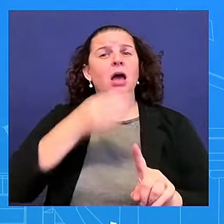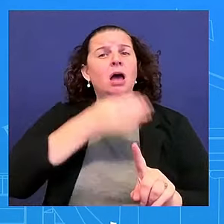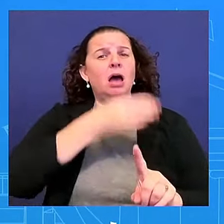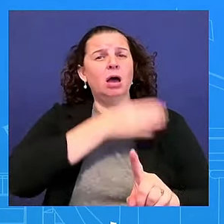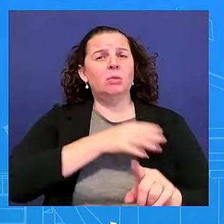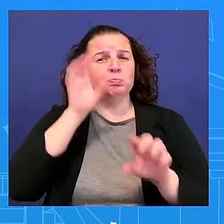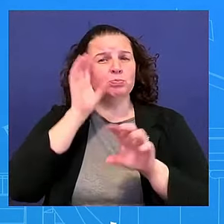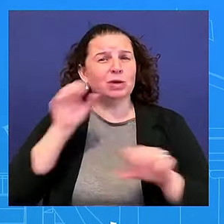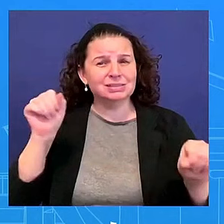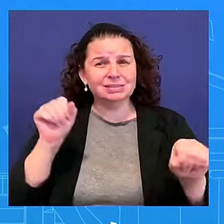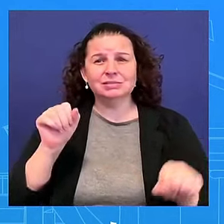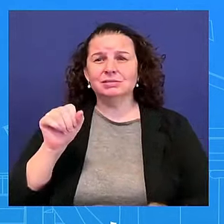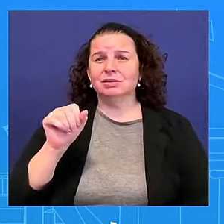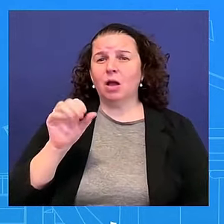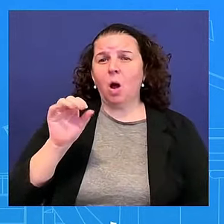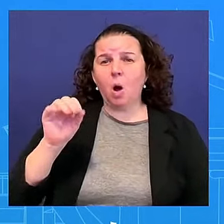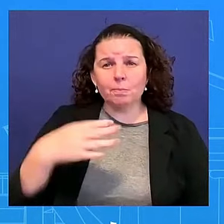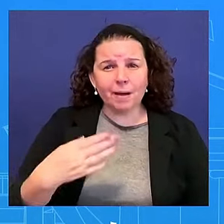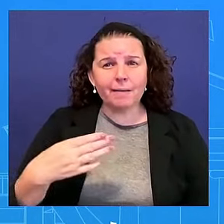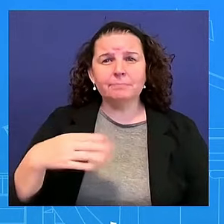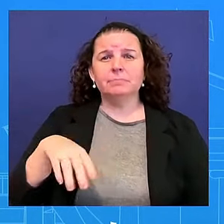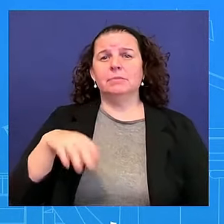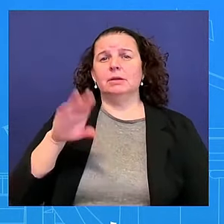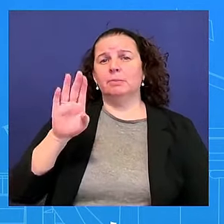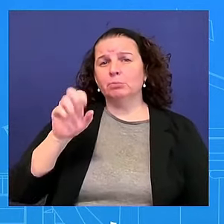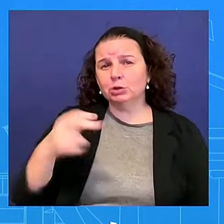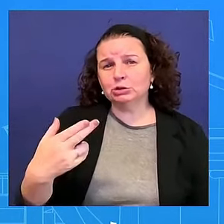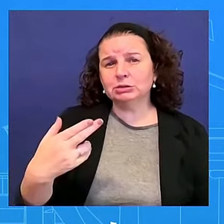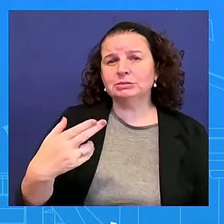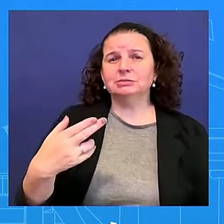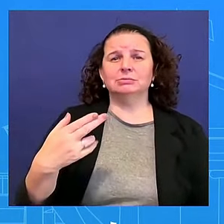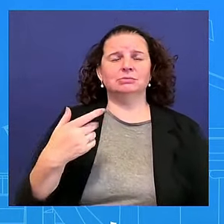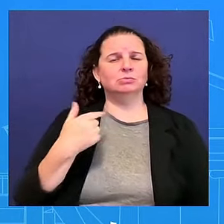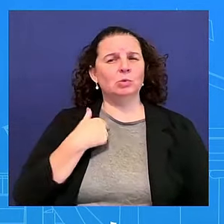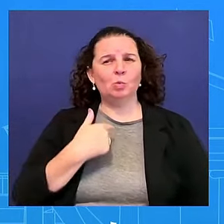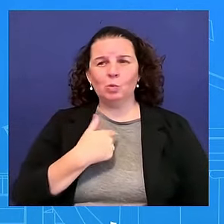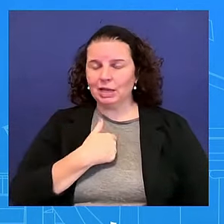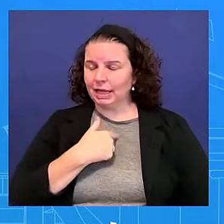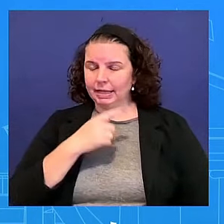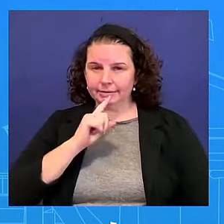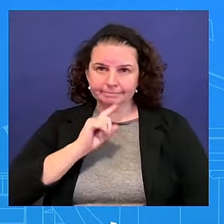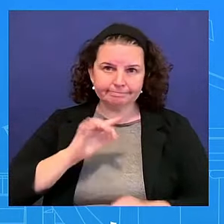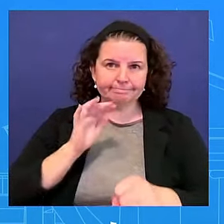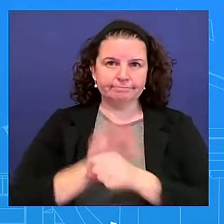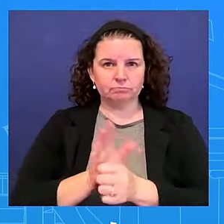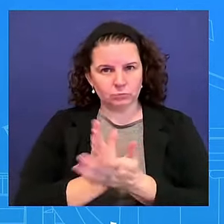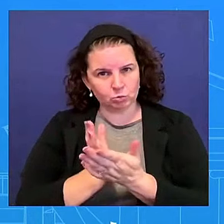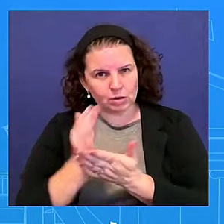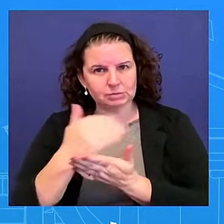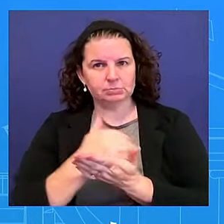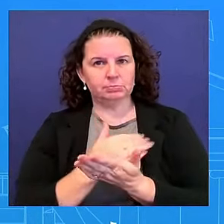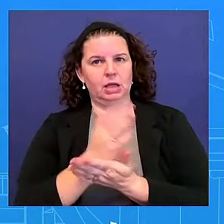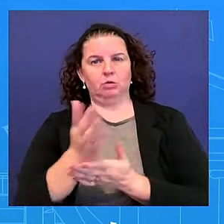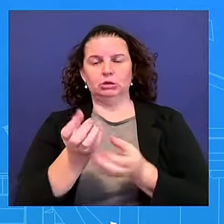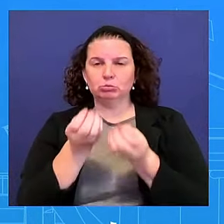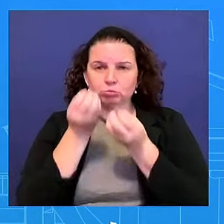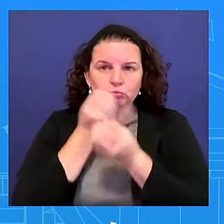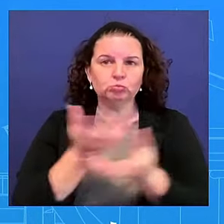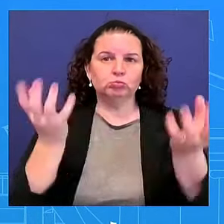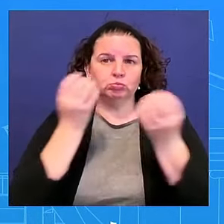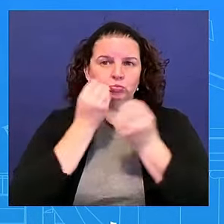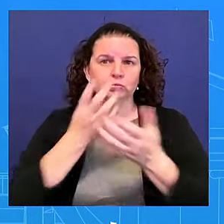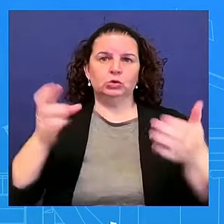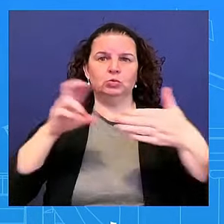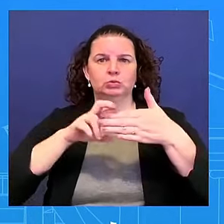committed to continue to be transparent. We are committed to continue to show the results of those